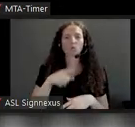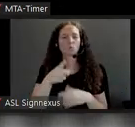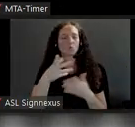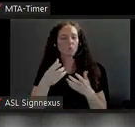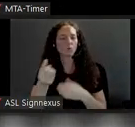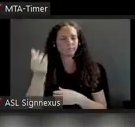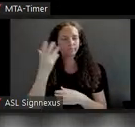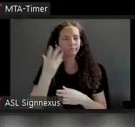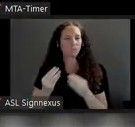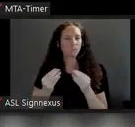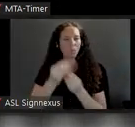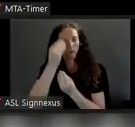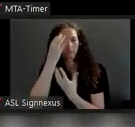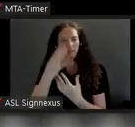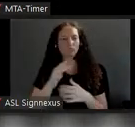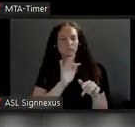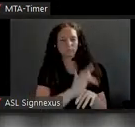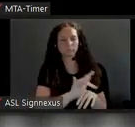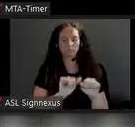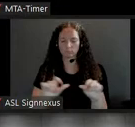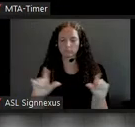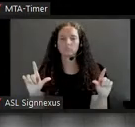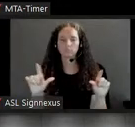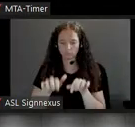here, which is